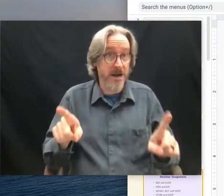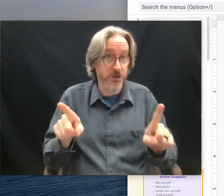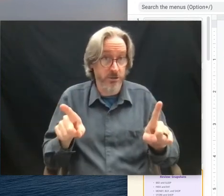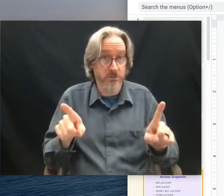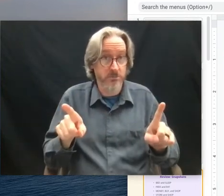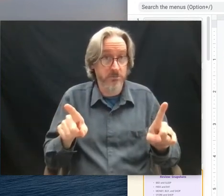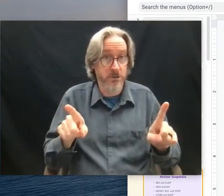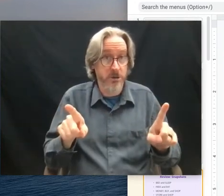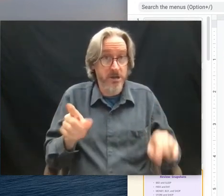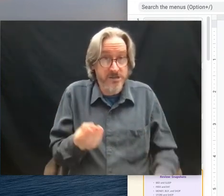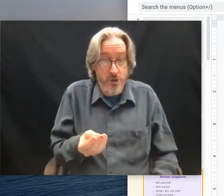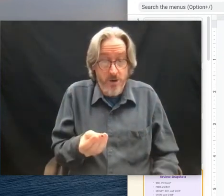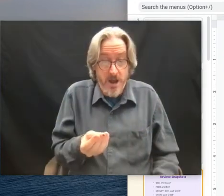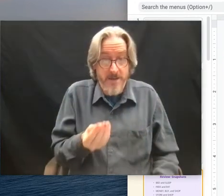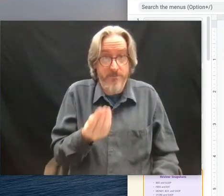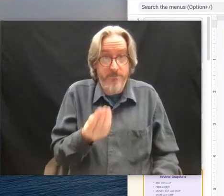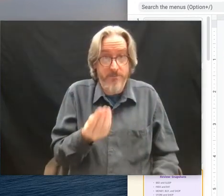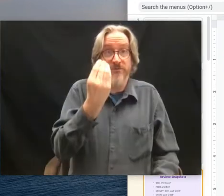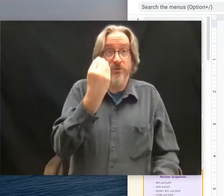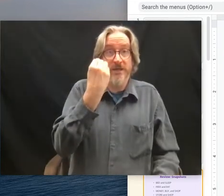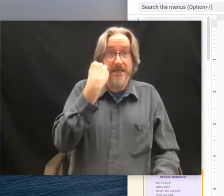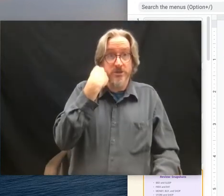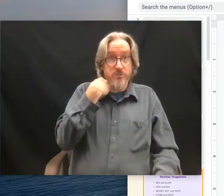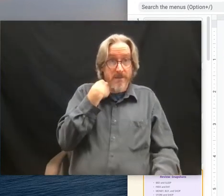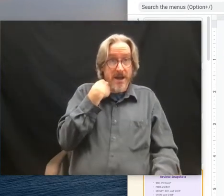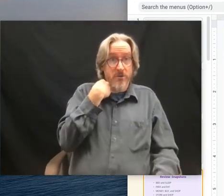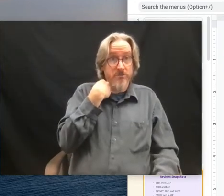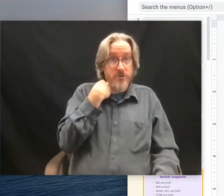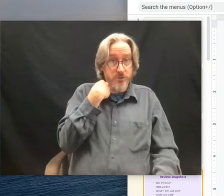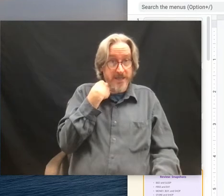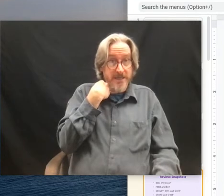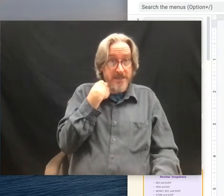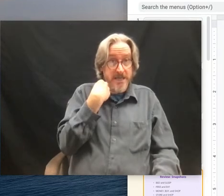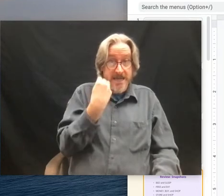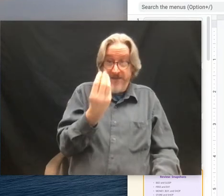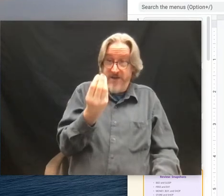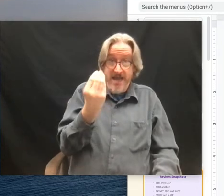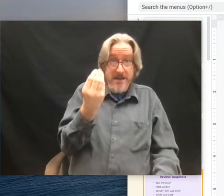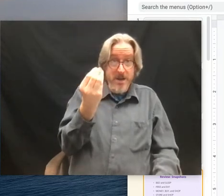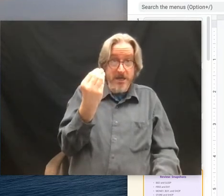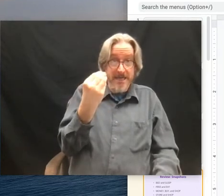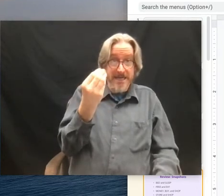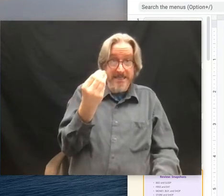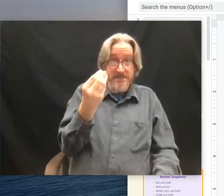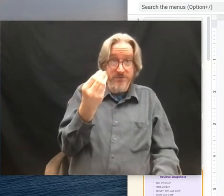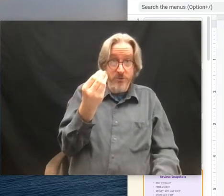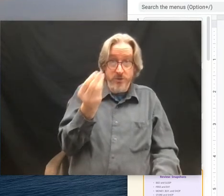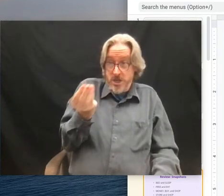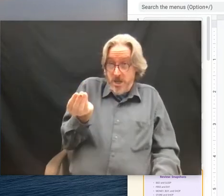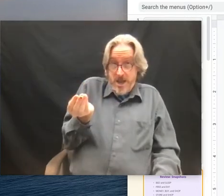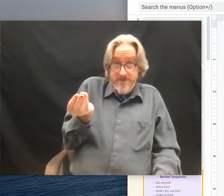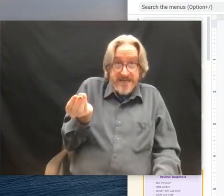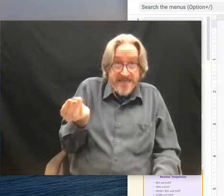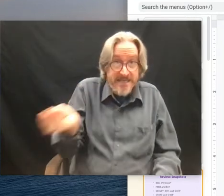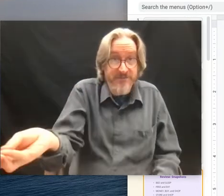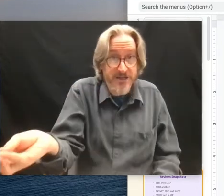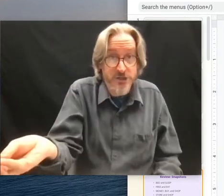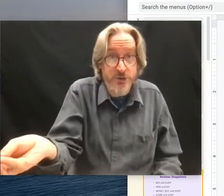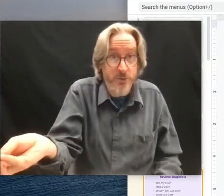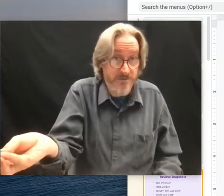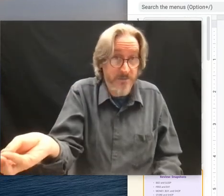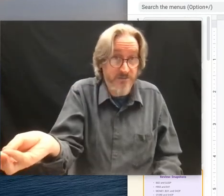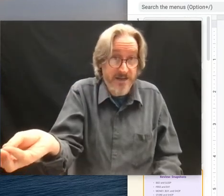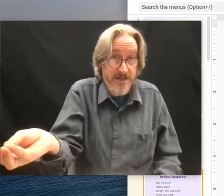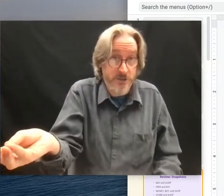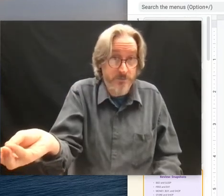are directional. So I'm bringing the food into my mouth to eat it. If I am not going to eat this food, I'm going to give it